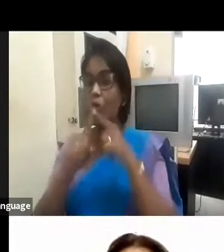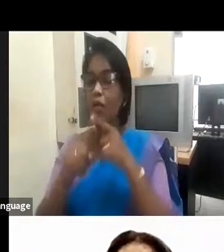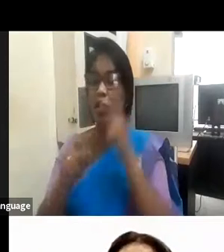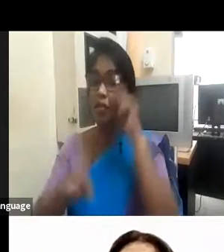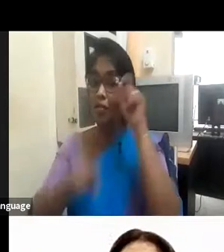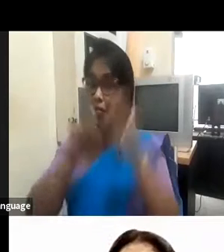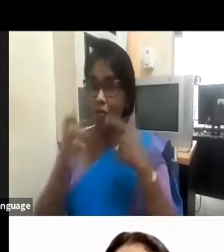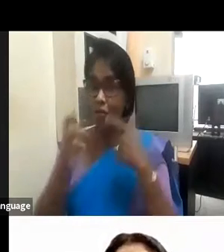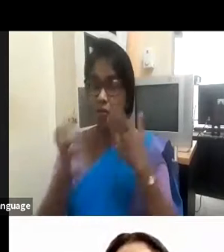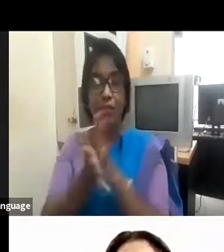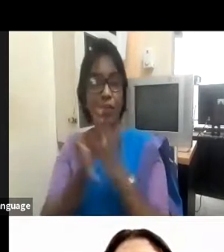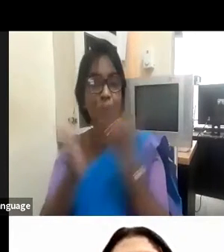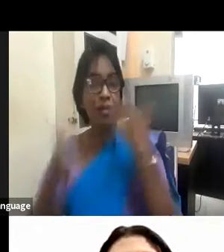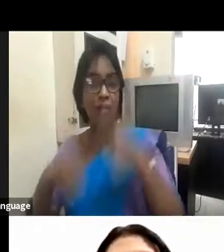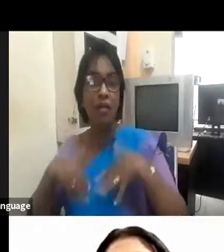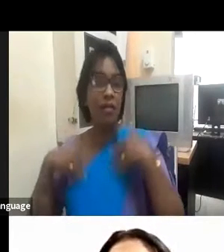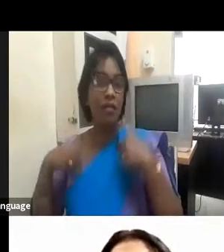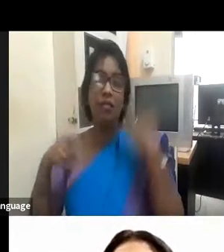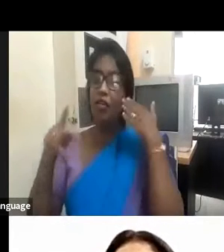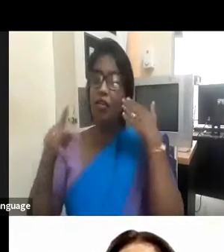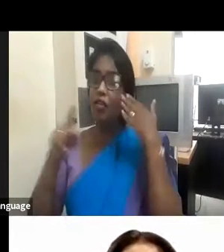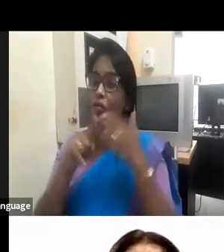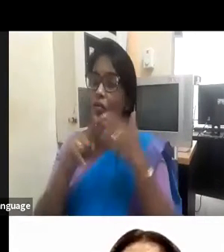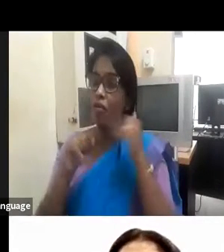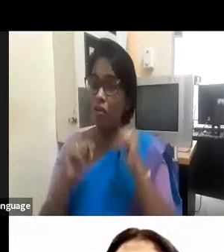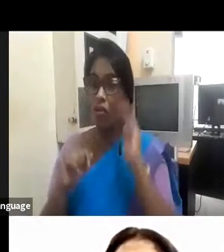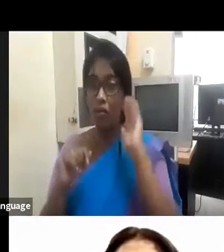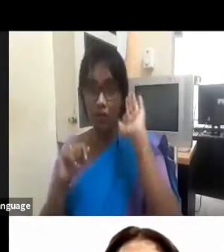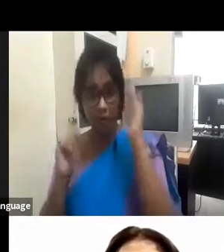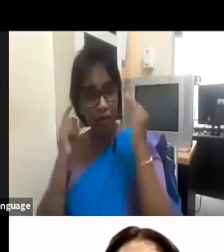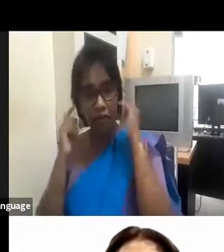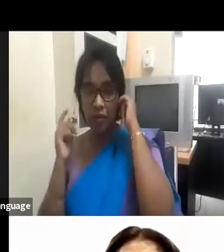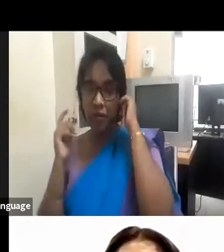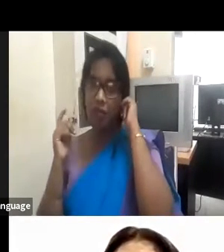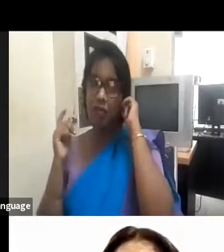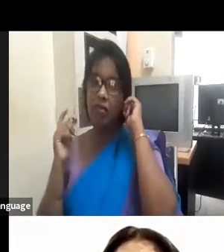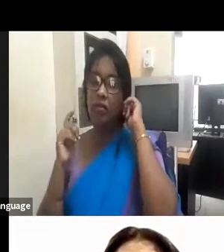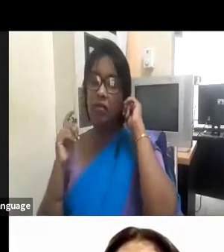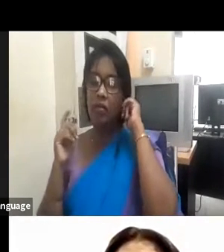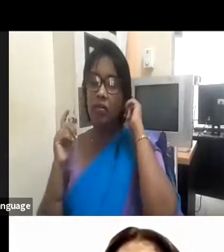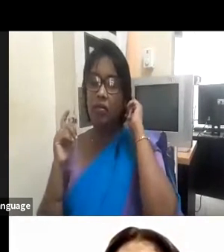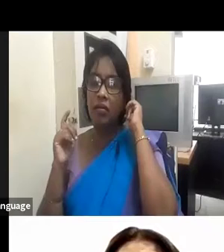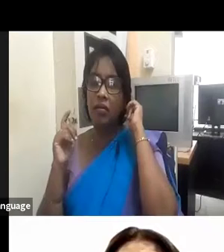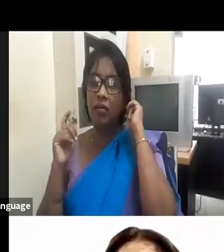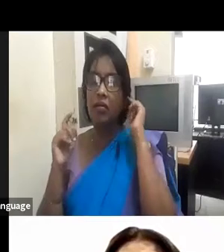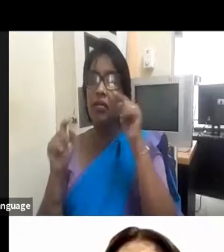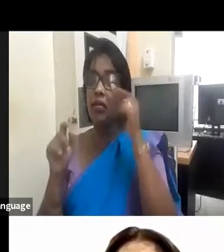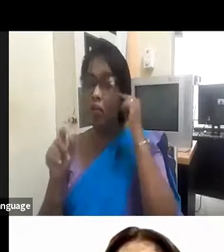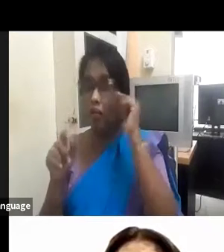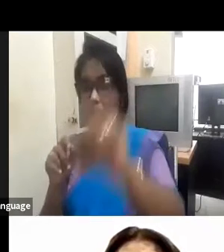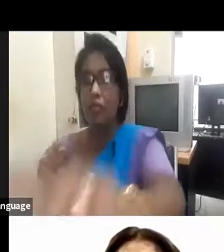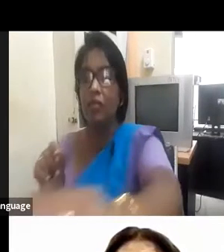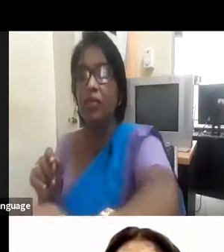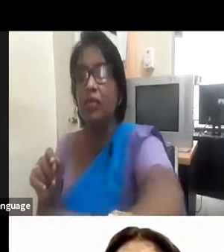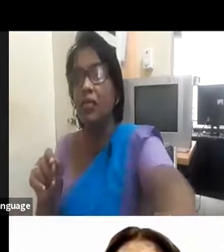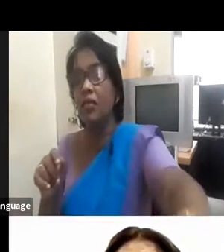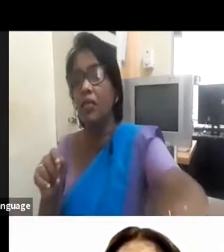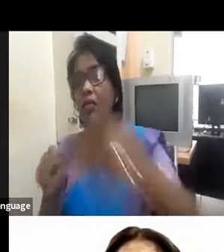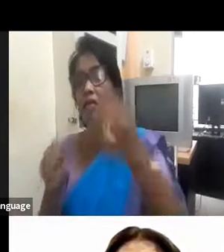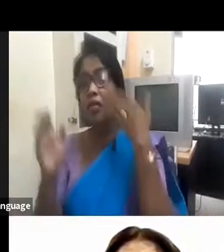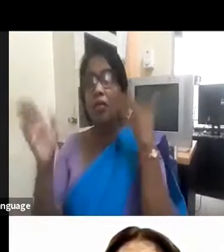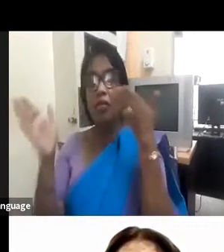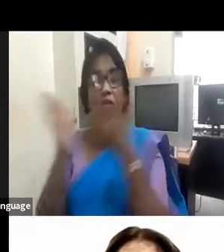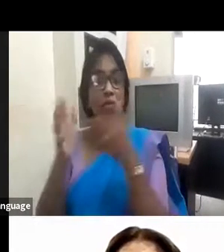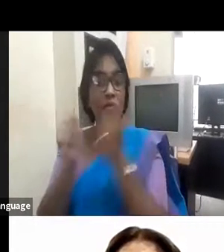this period, we are seeing increasing amount of brain drain. And skilled employees moving away from